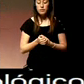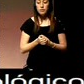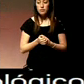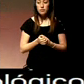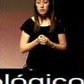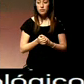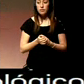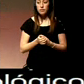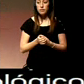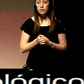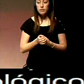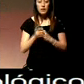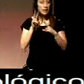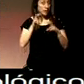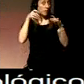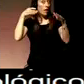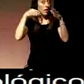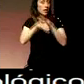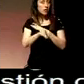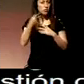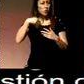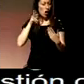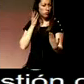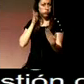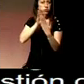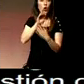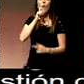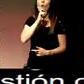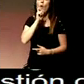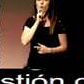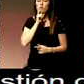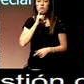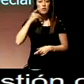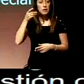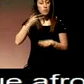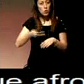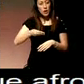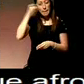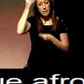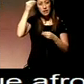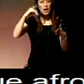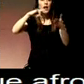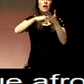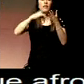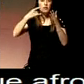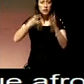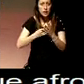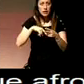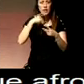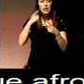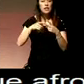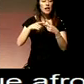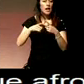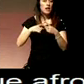context, taking into account the special characteristics and qualities of the historical, cultural, and natural